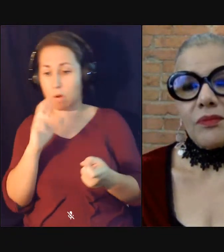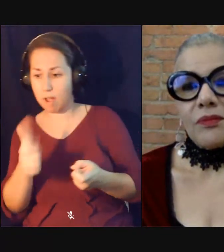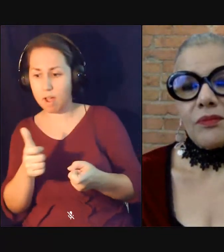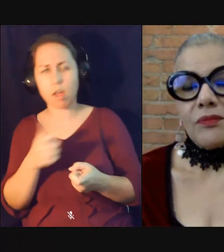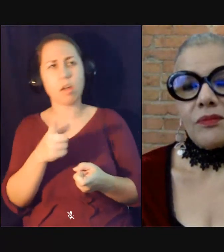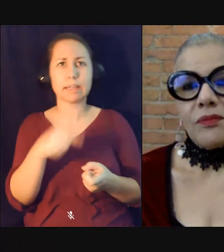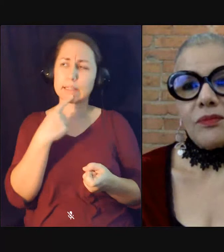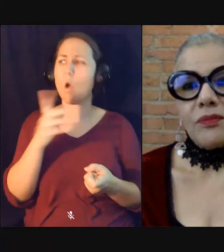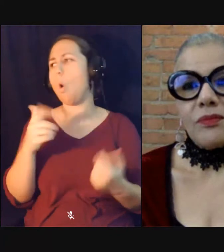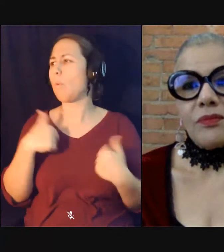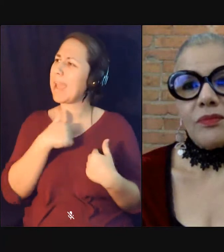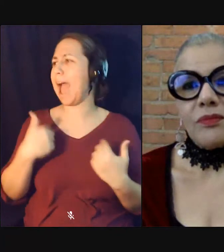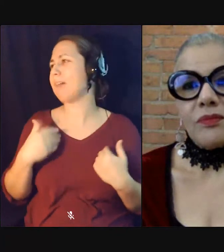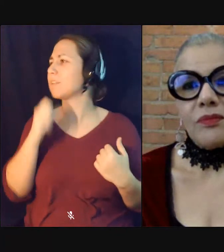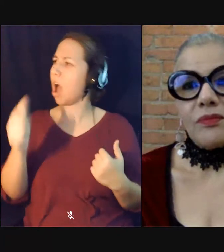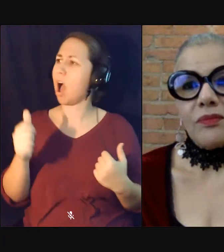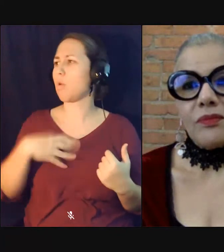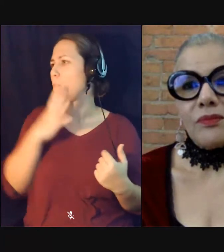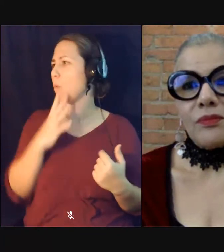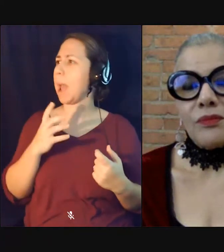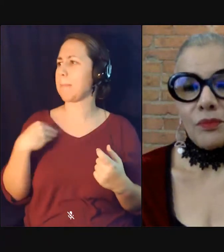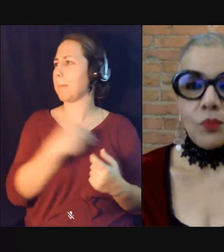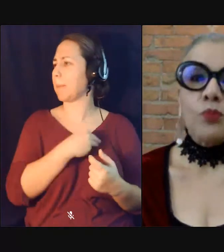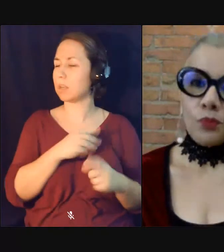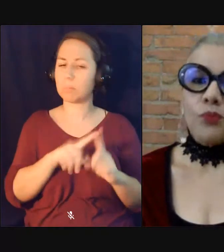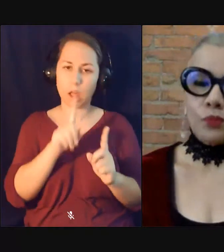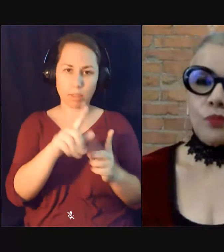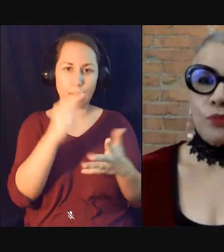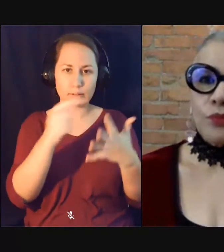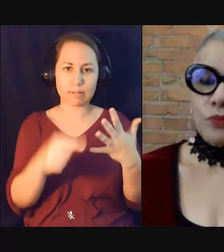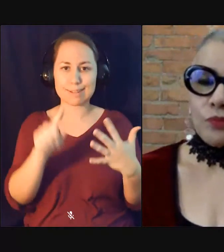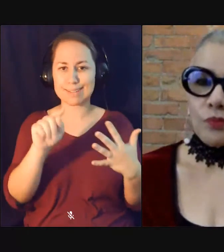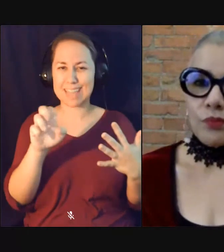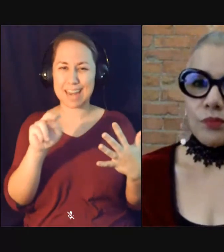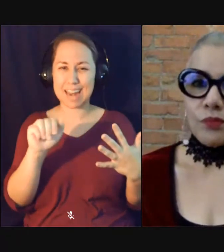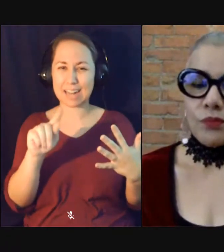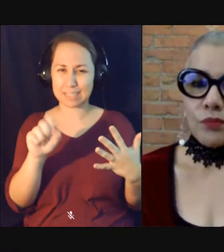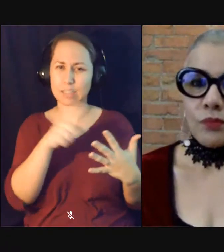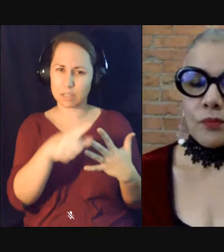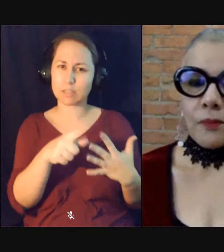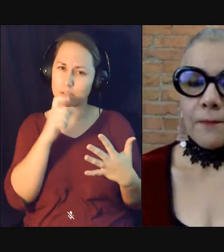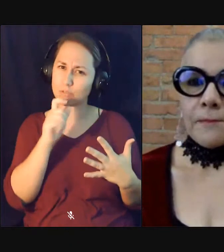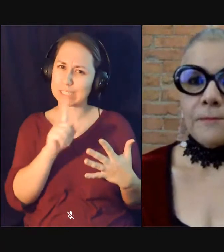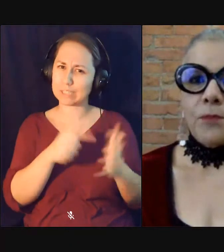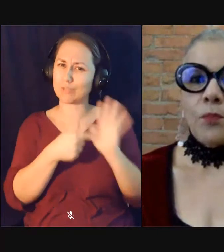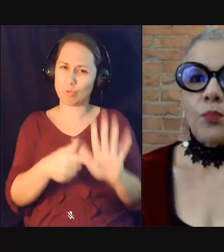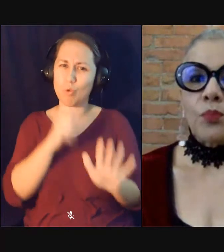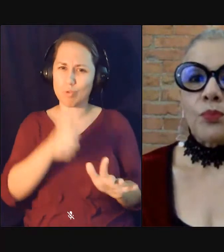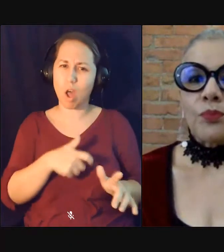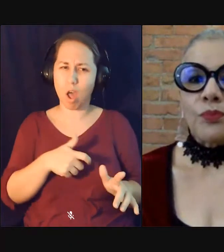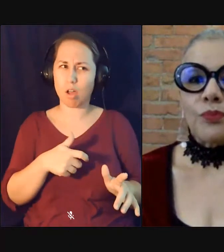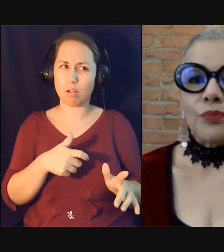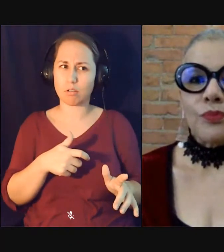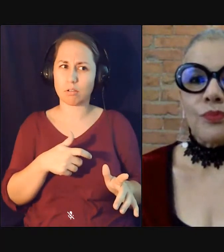members. I would say look at their tenets. Their tenets are Islamophobic. They call themselves Western chauvinists. And I will say the existence